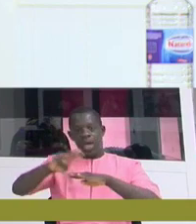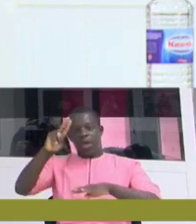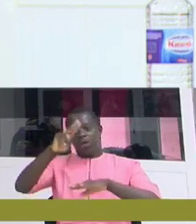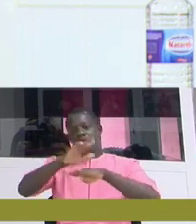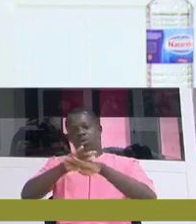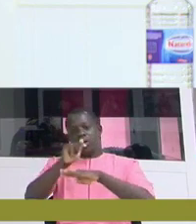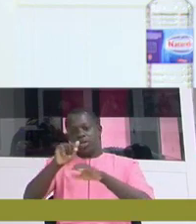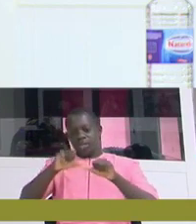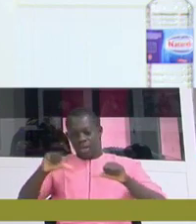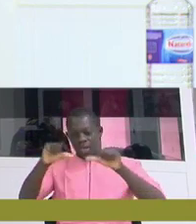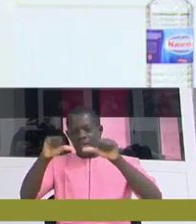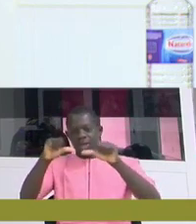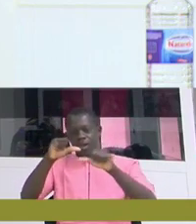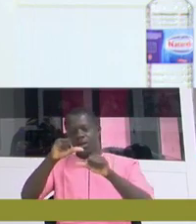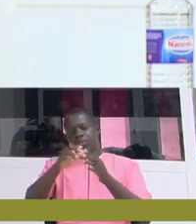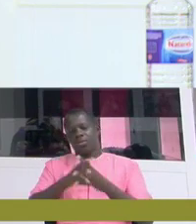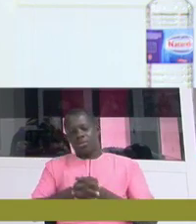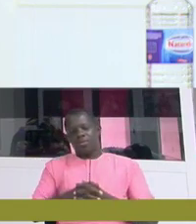of